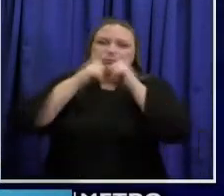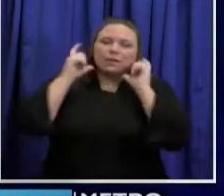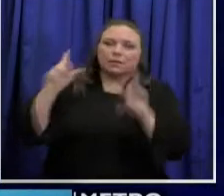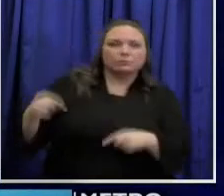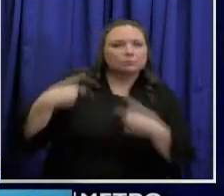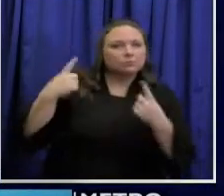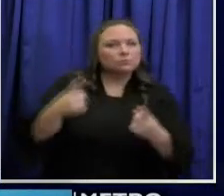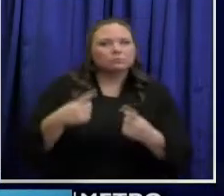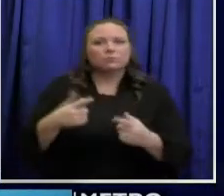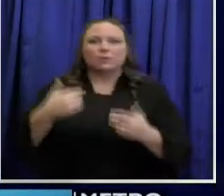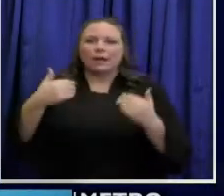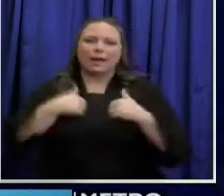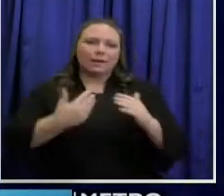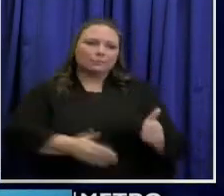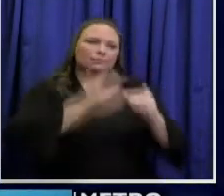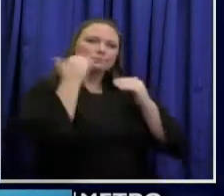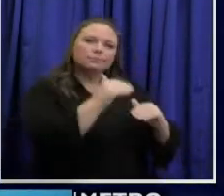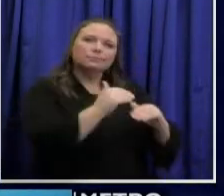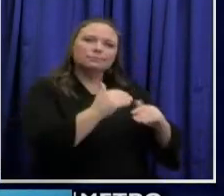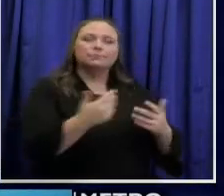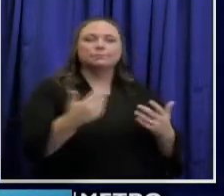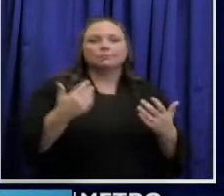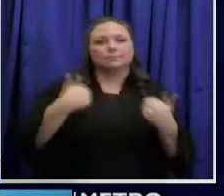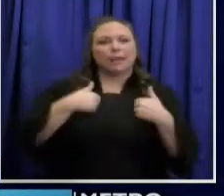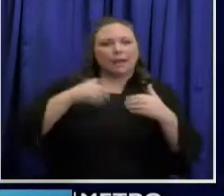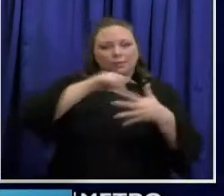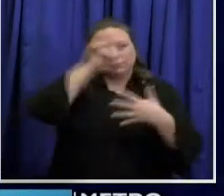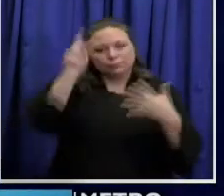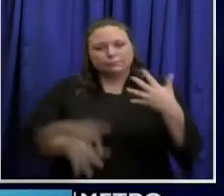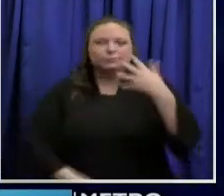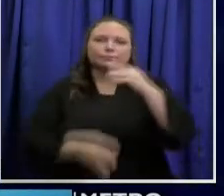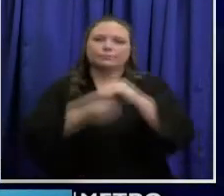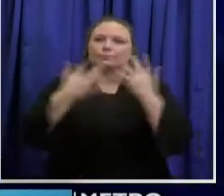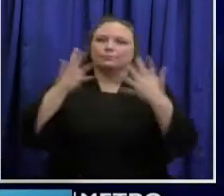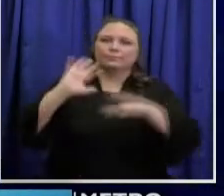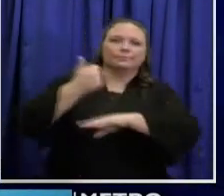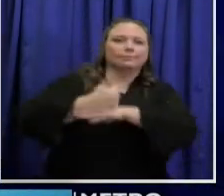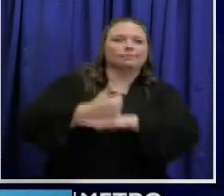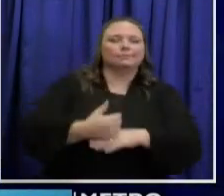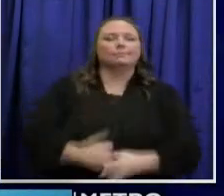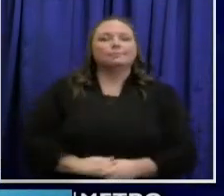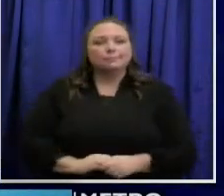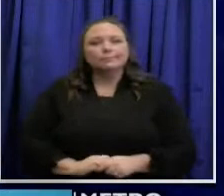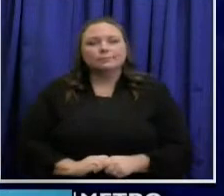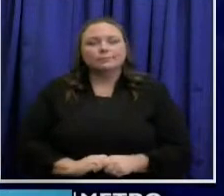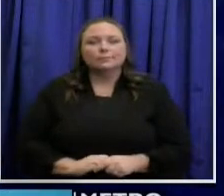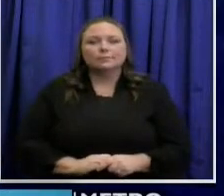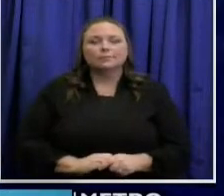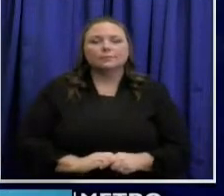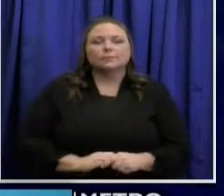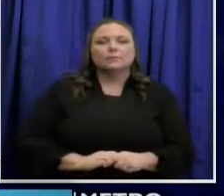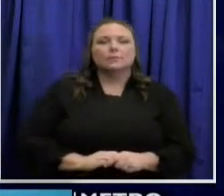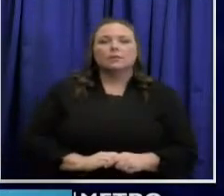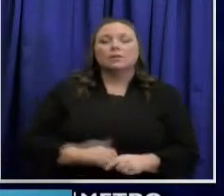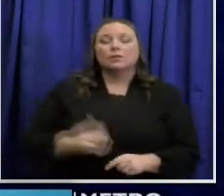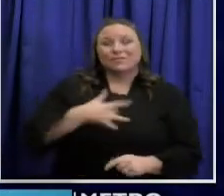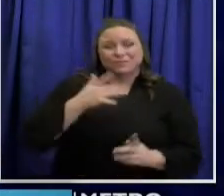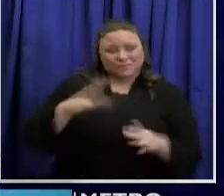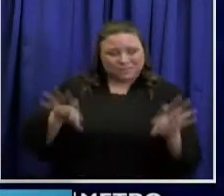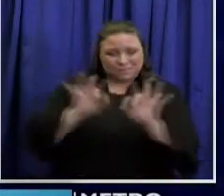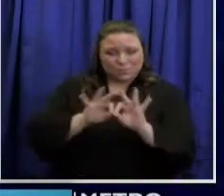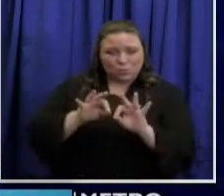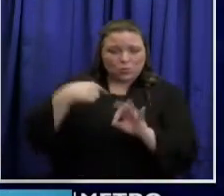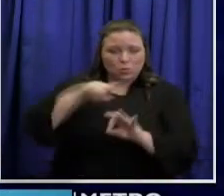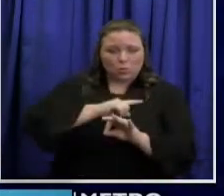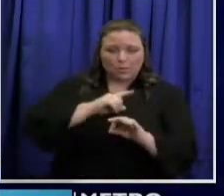we've had restrictions and we have had limitations already in place. So I think it's up to